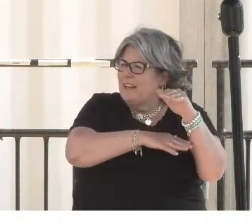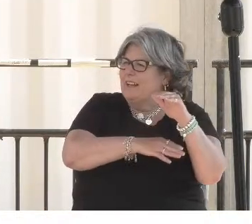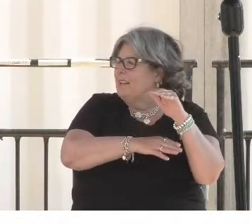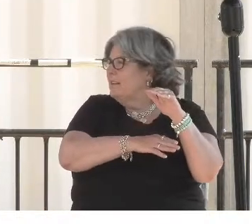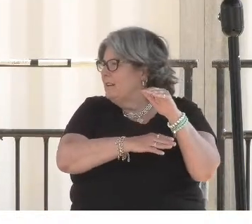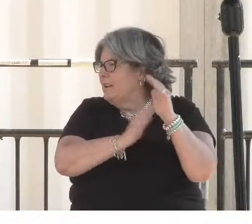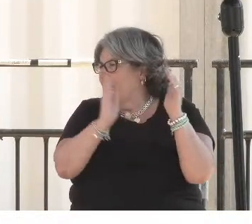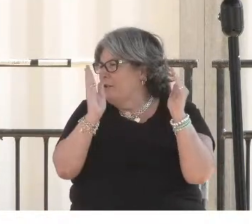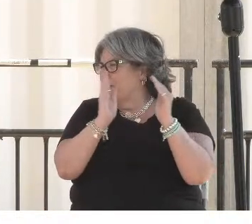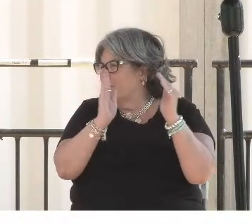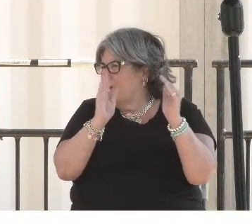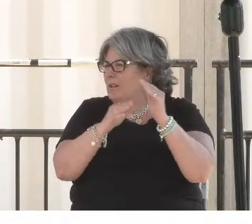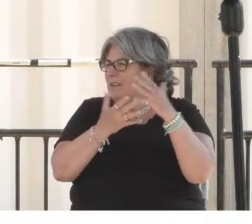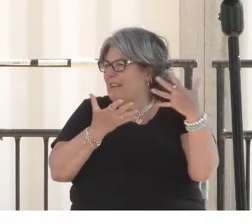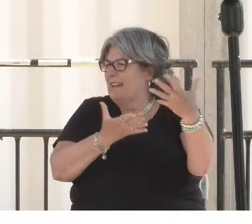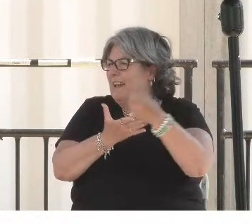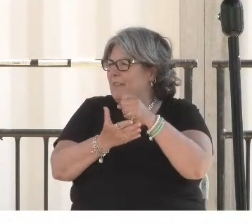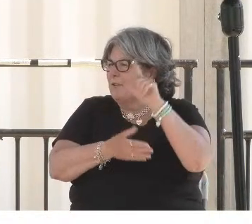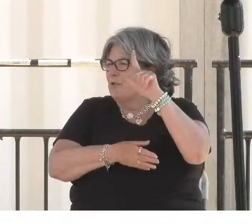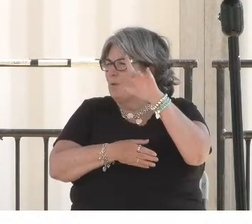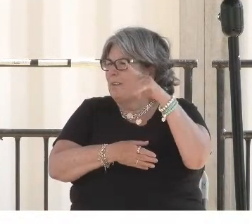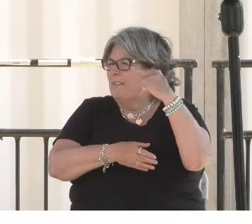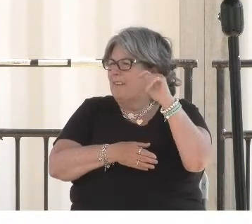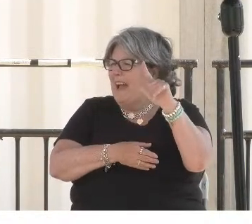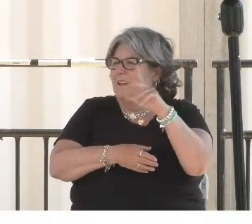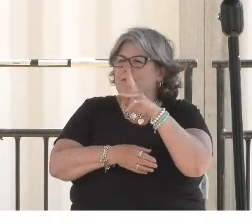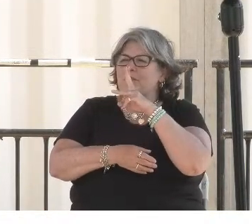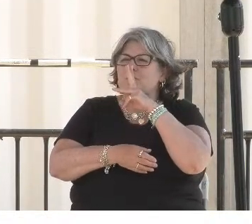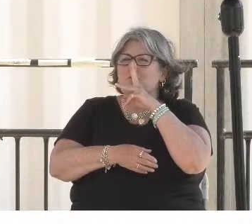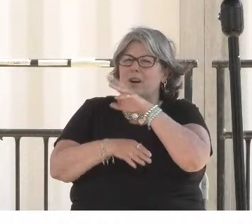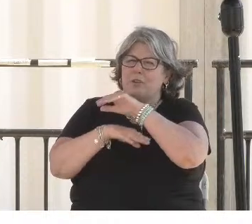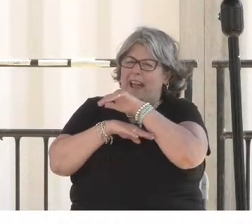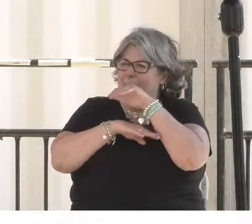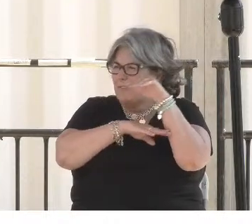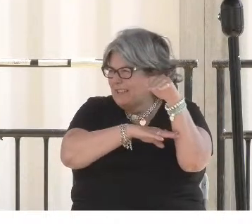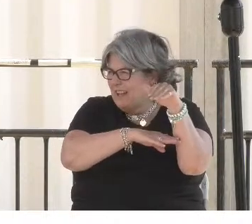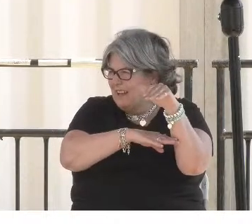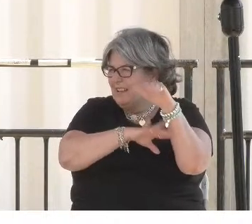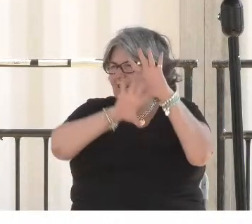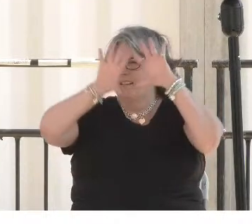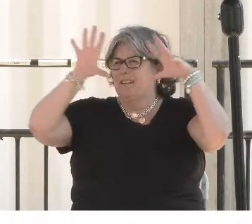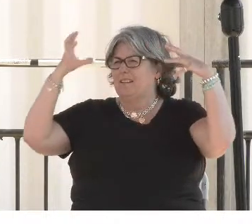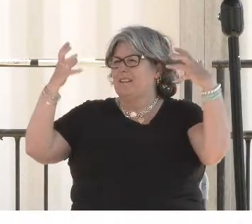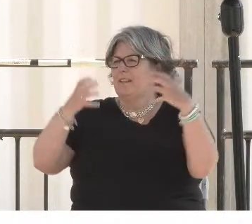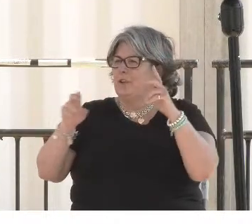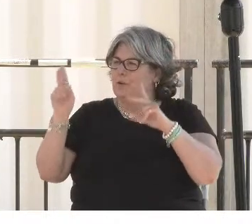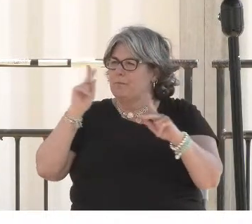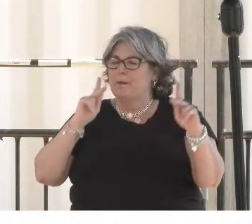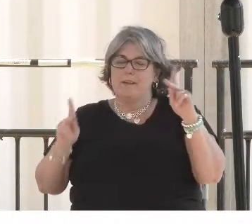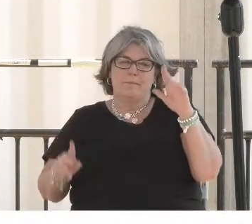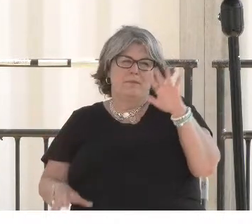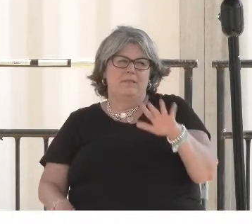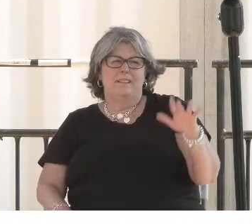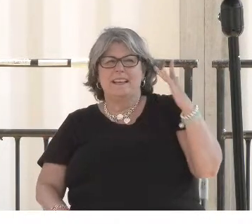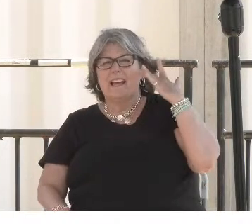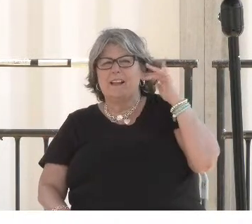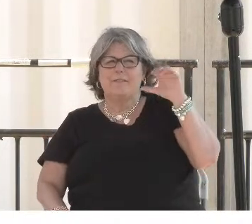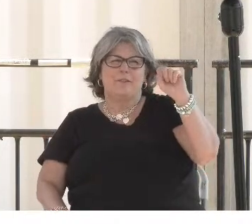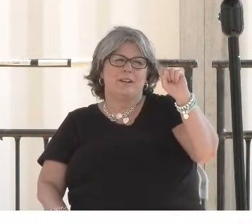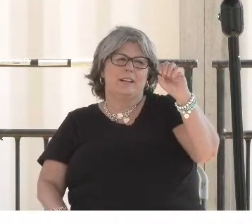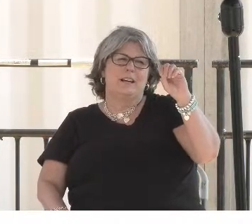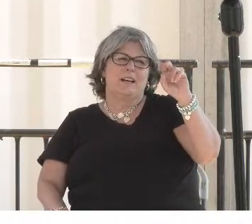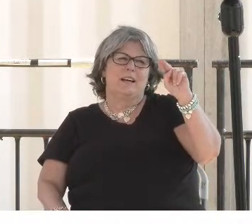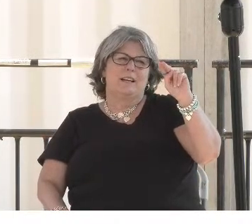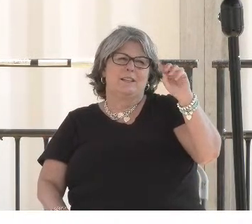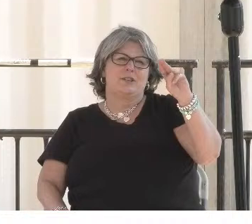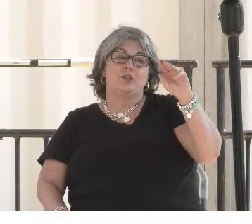the smallest ones gather 25 gallons of water a night. So especially for you folks in Sonoma, fog net